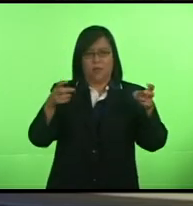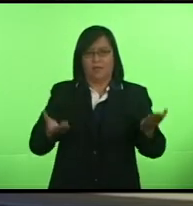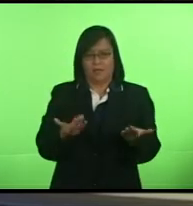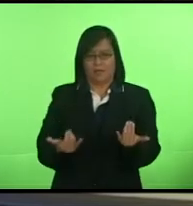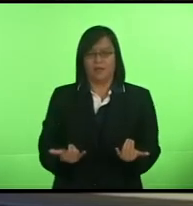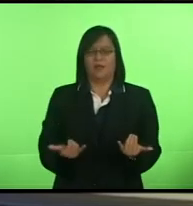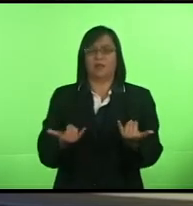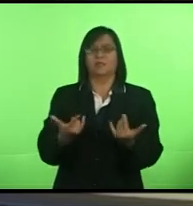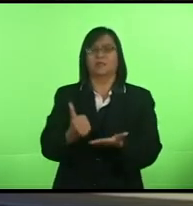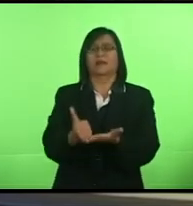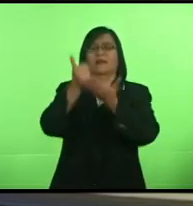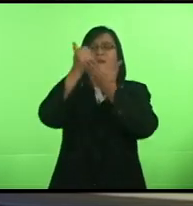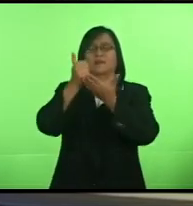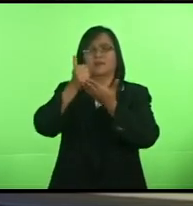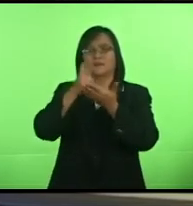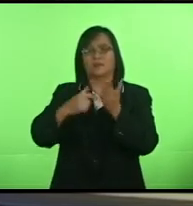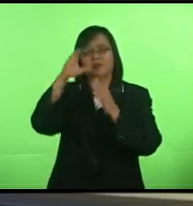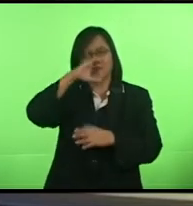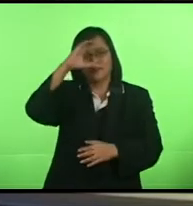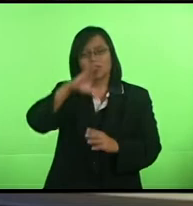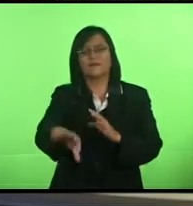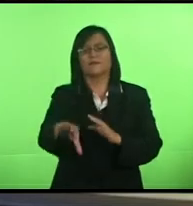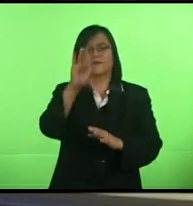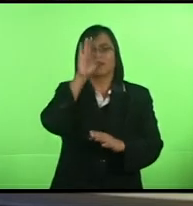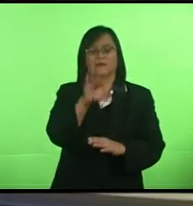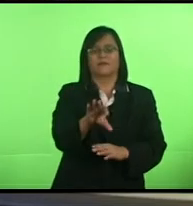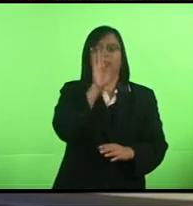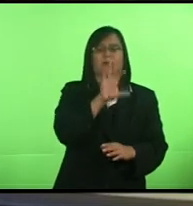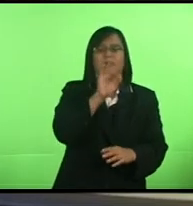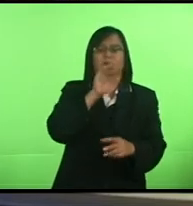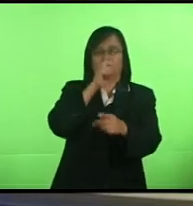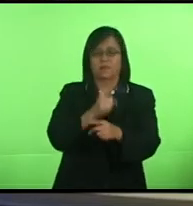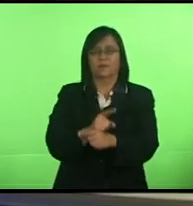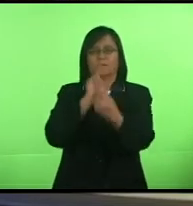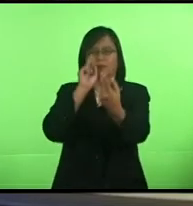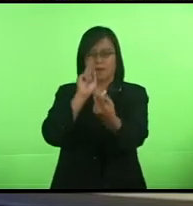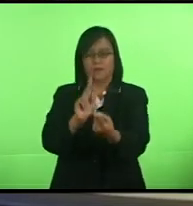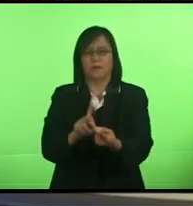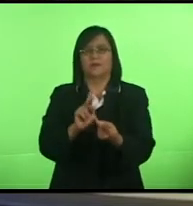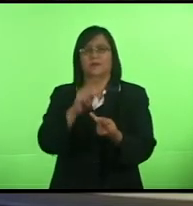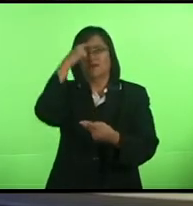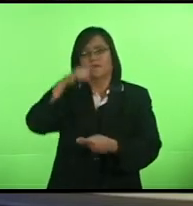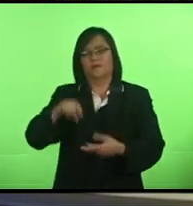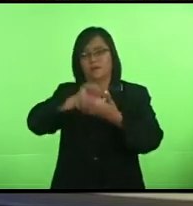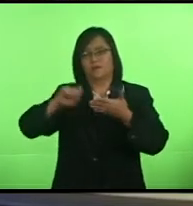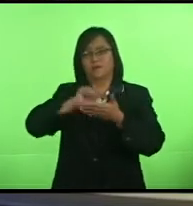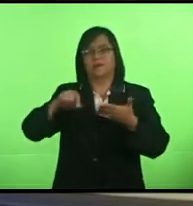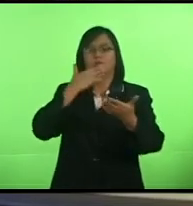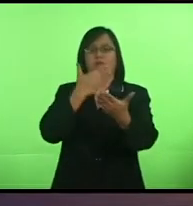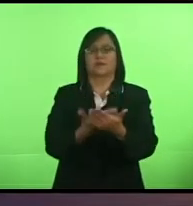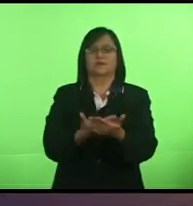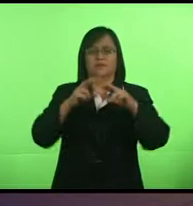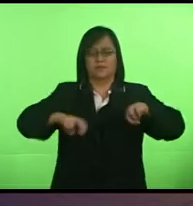voyage through identifying the necessary steps for writing a good research paper.